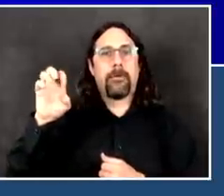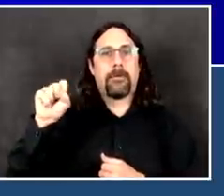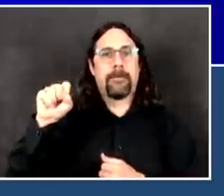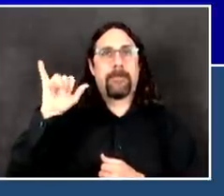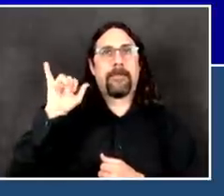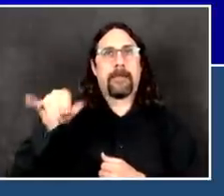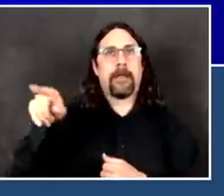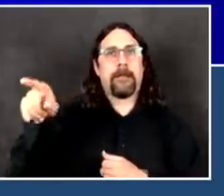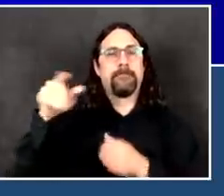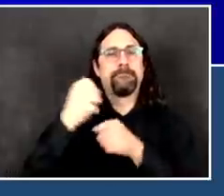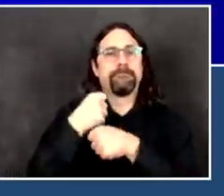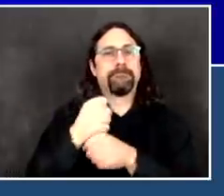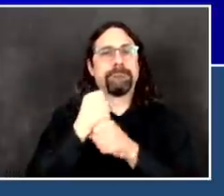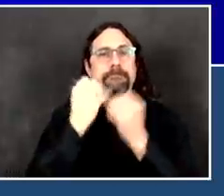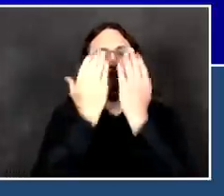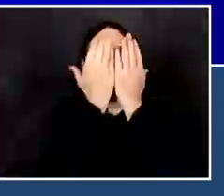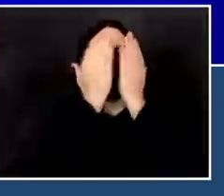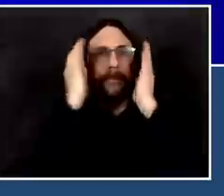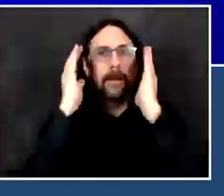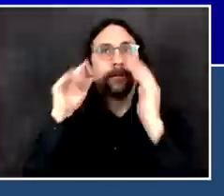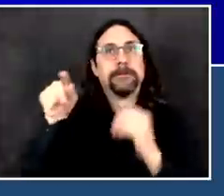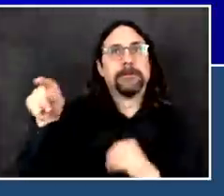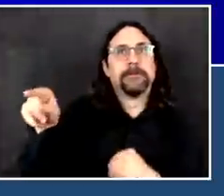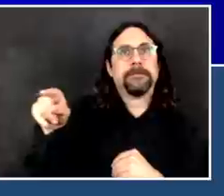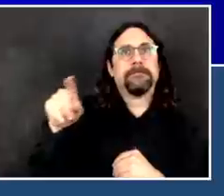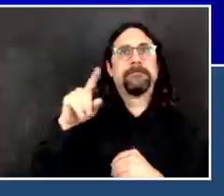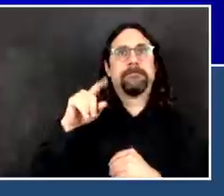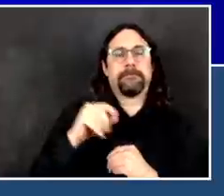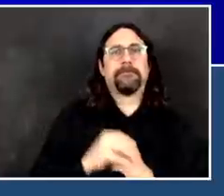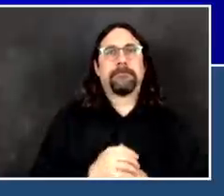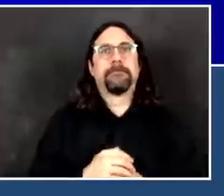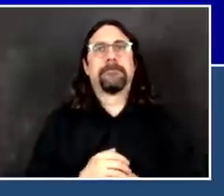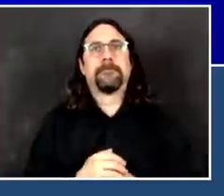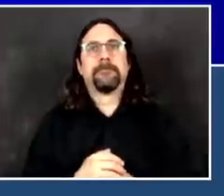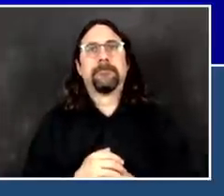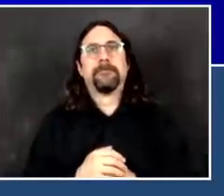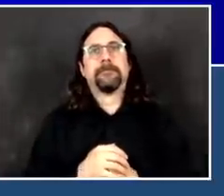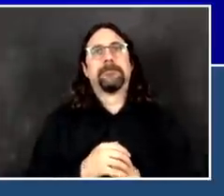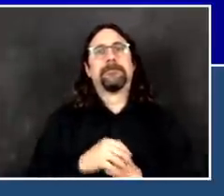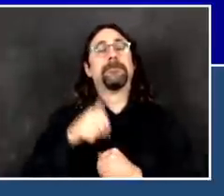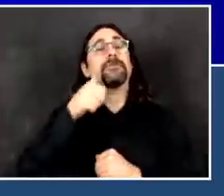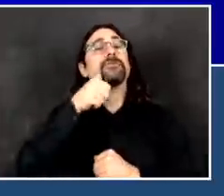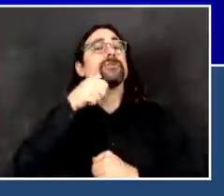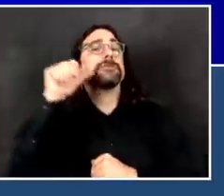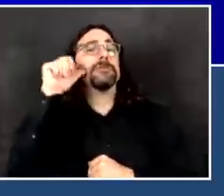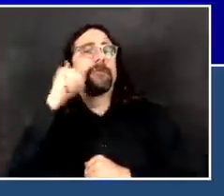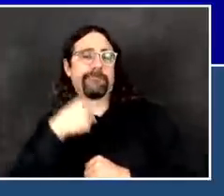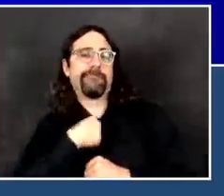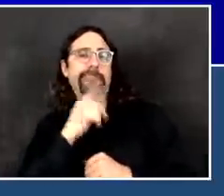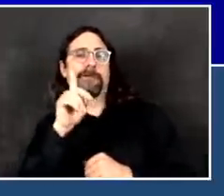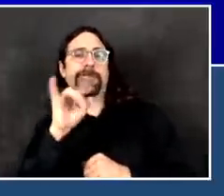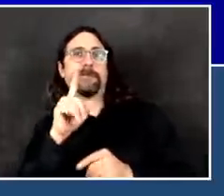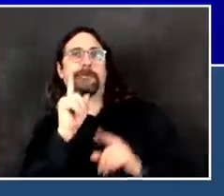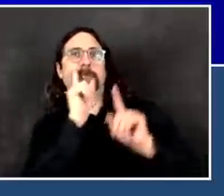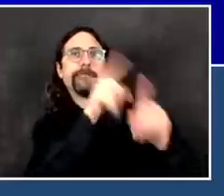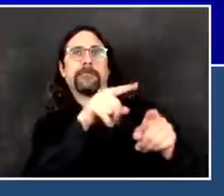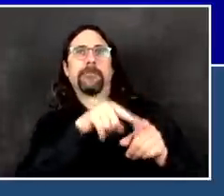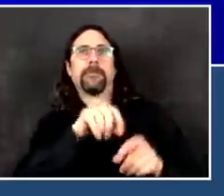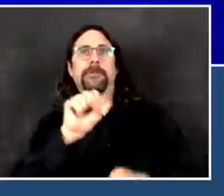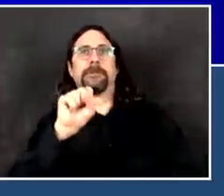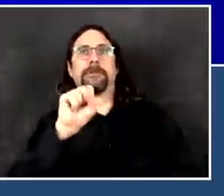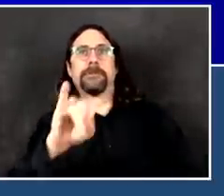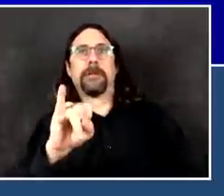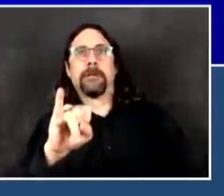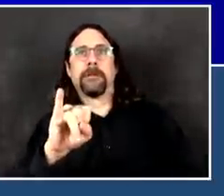just yesterday I was in Staten Island, deliveries of PPEs were being made to Rumsey, to the hospital in Staten Island,